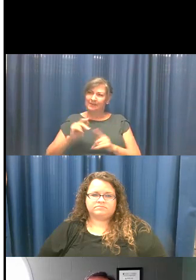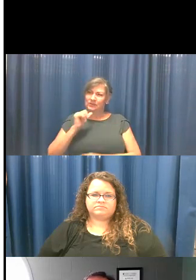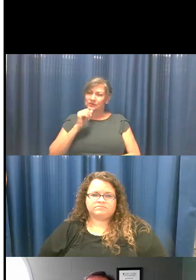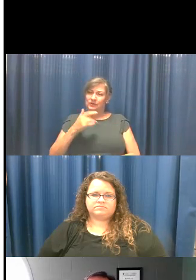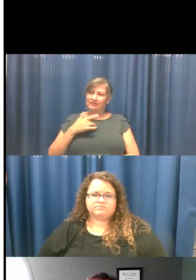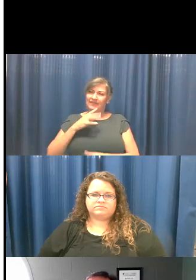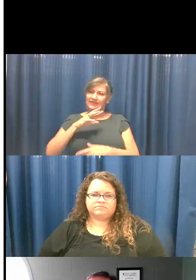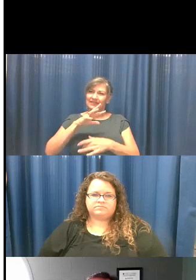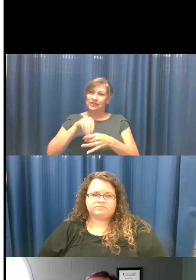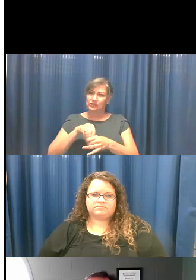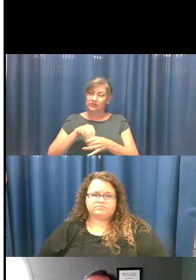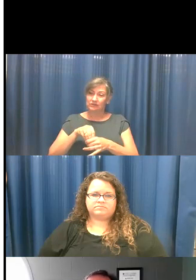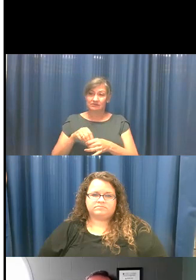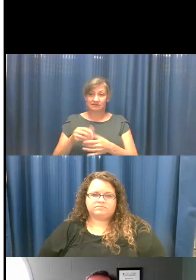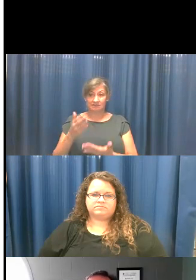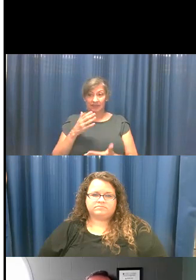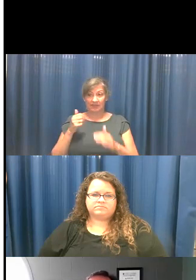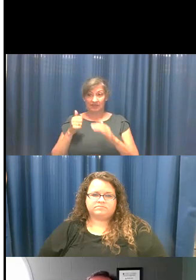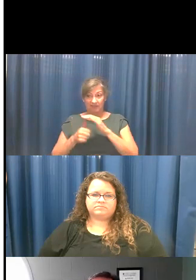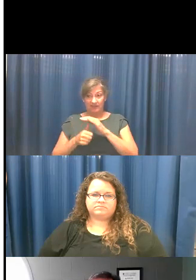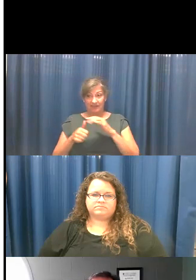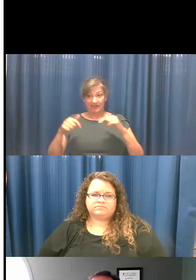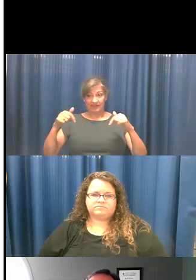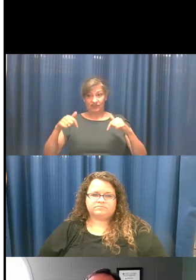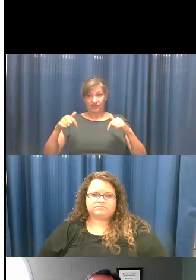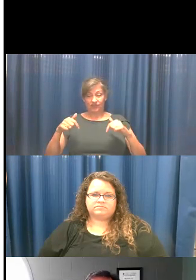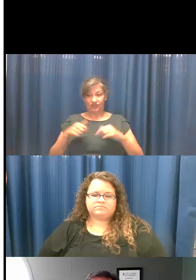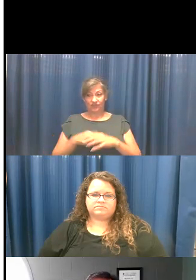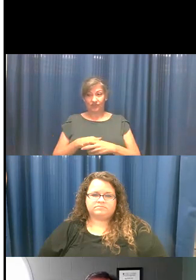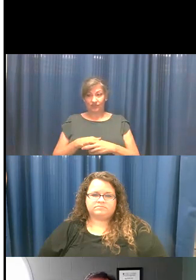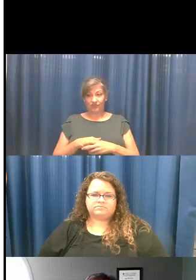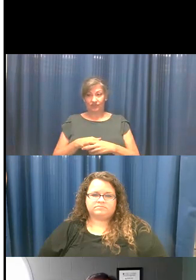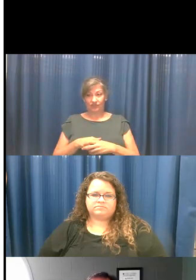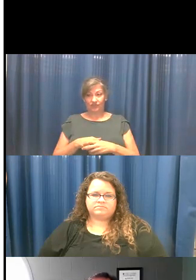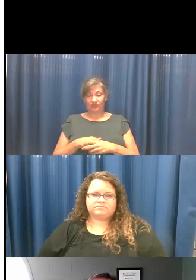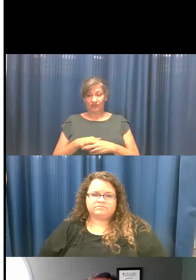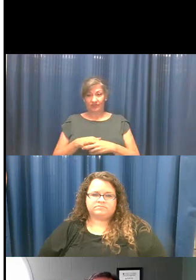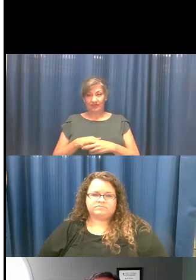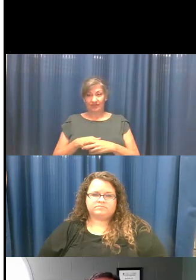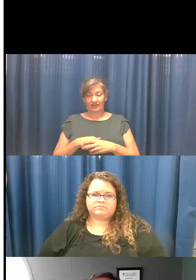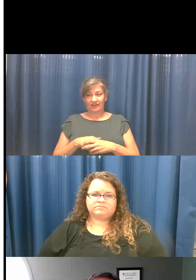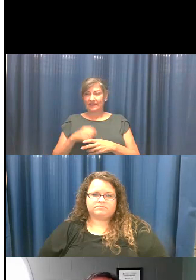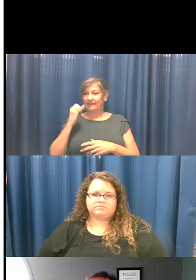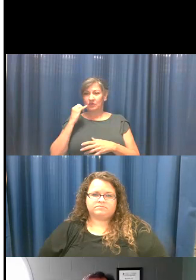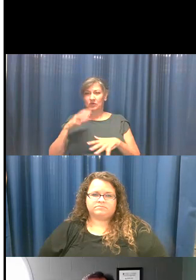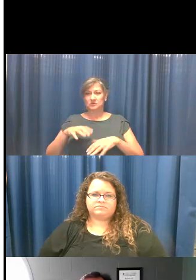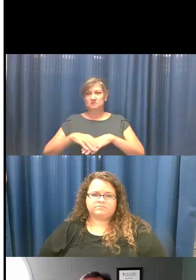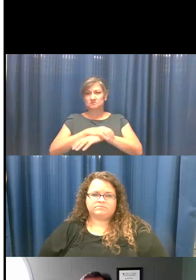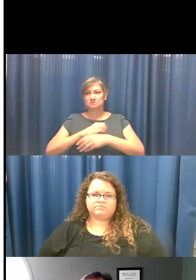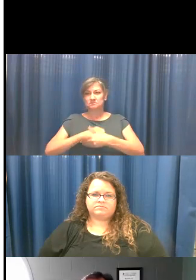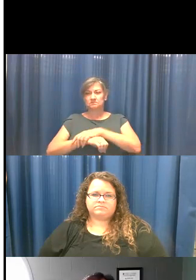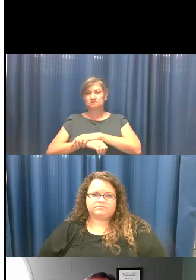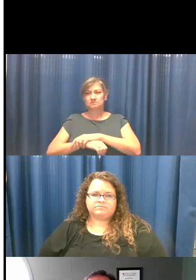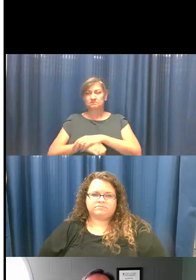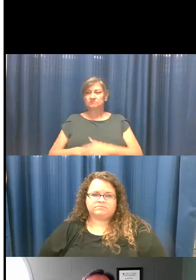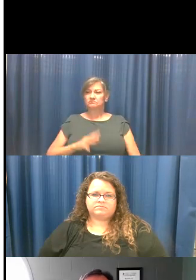here, they may hide here. They don't want to take initiative. They won't stand up and talk about an issue.